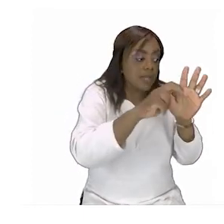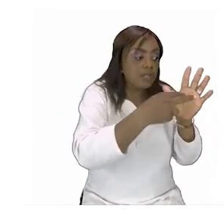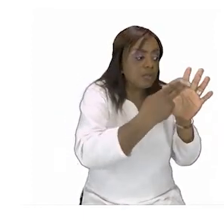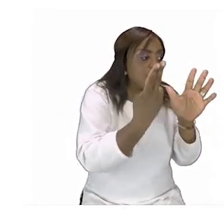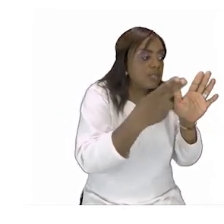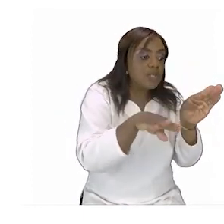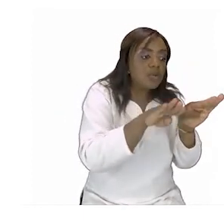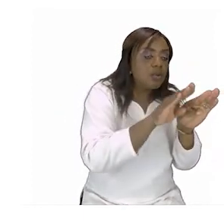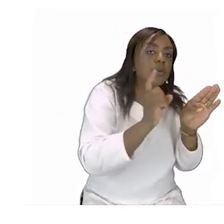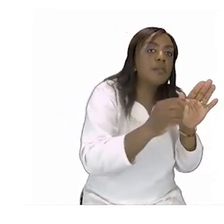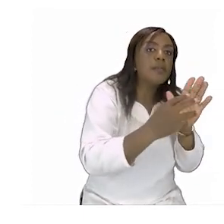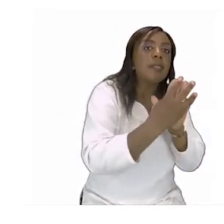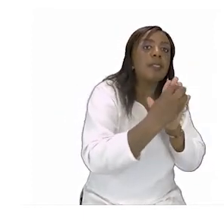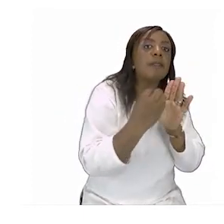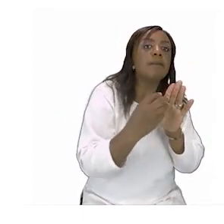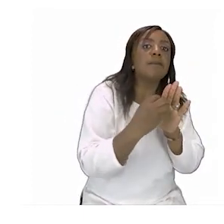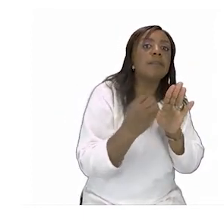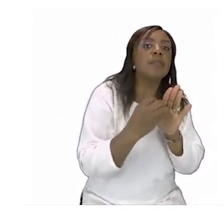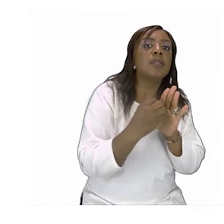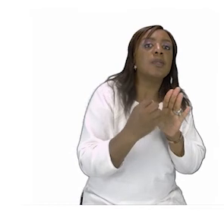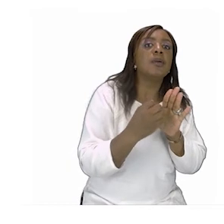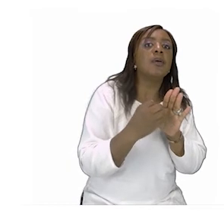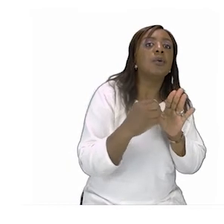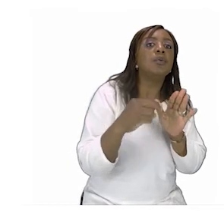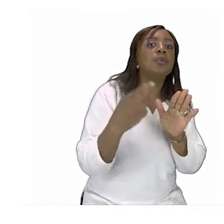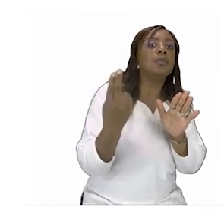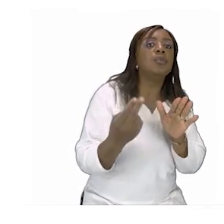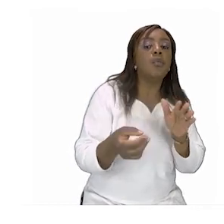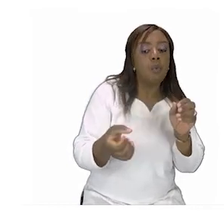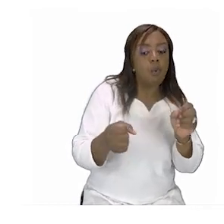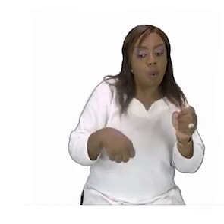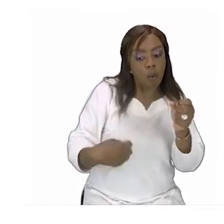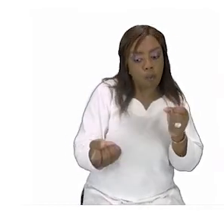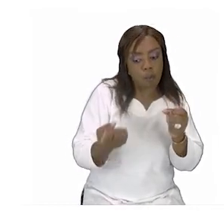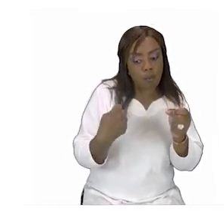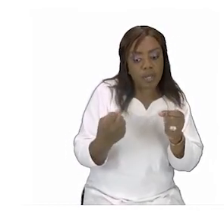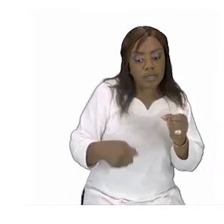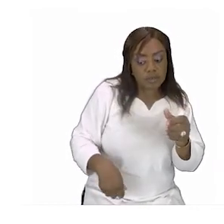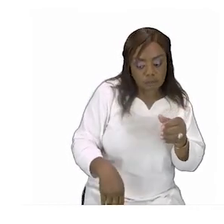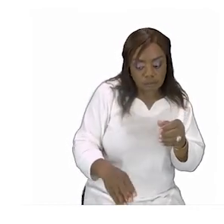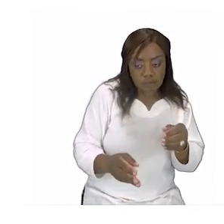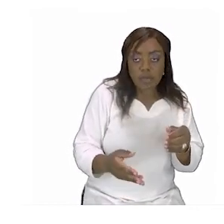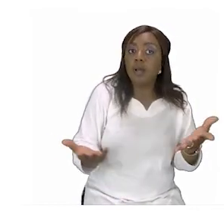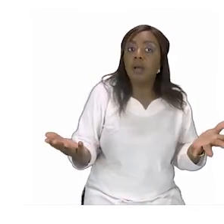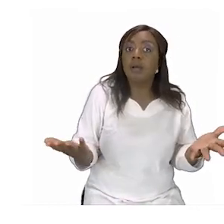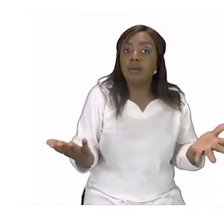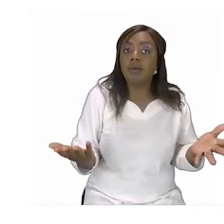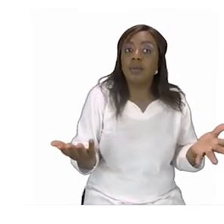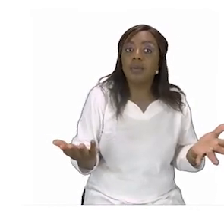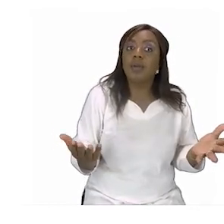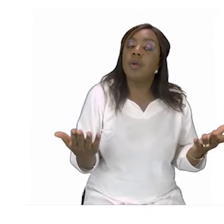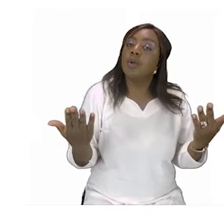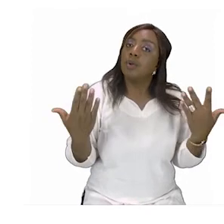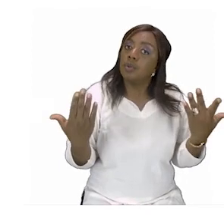Tuesday. You can see that Pedro has a ball and it looks like he's kicking that